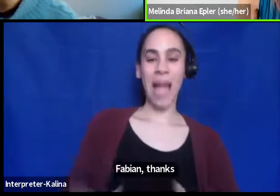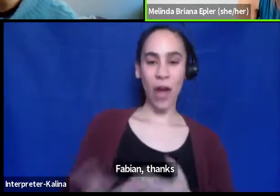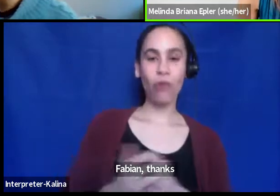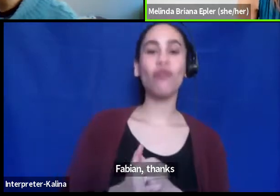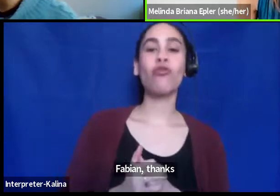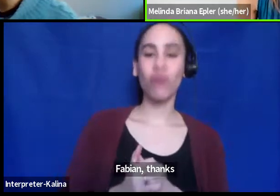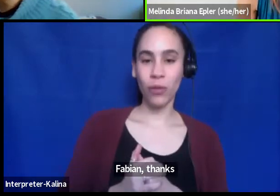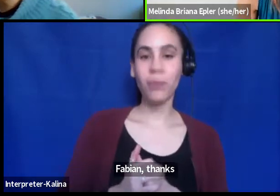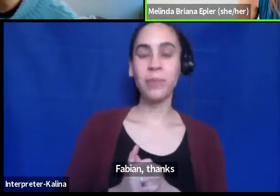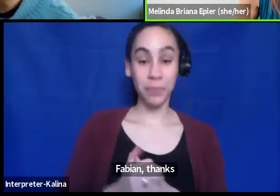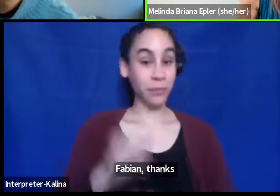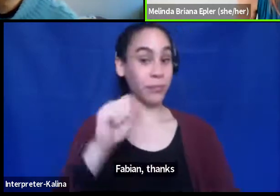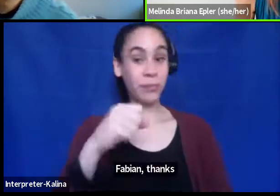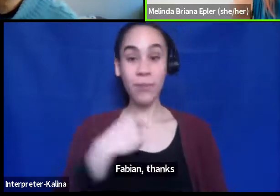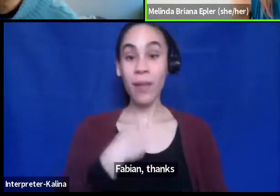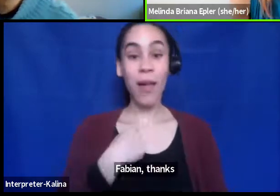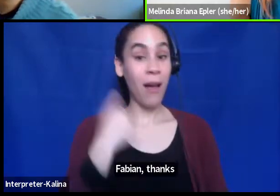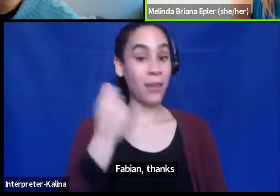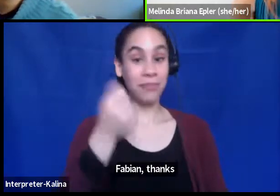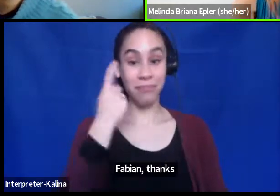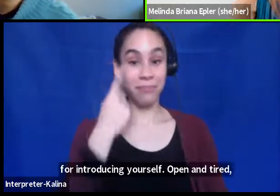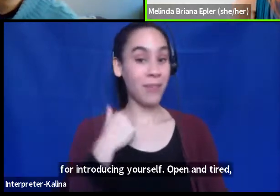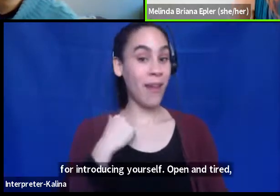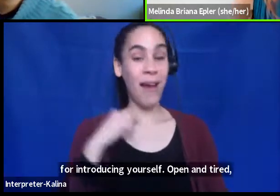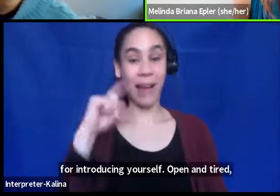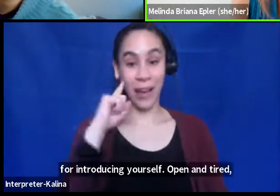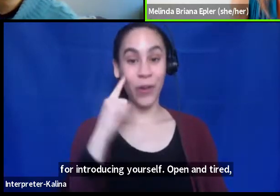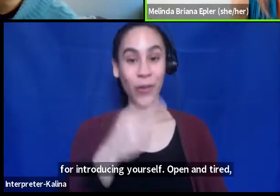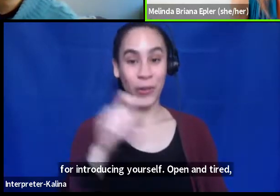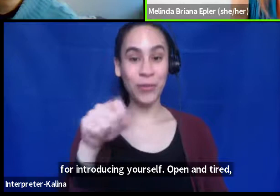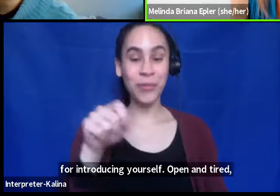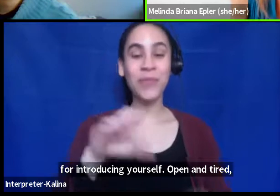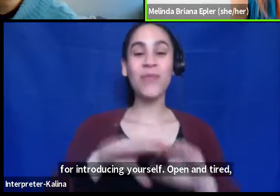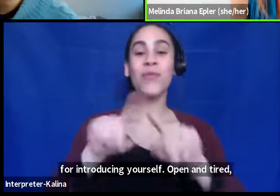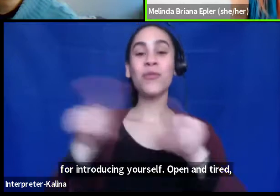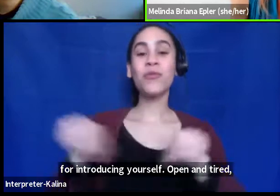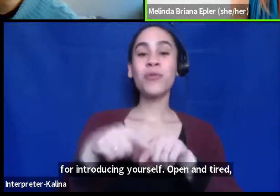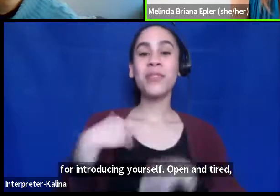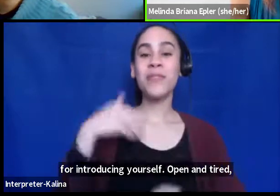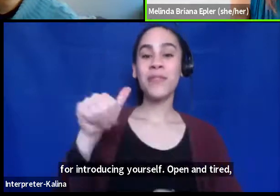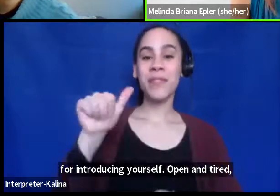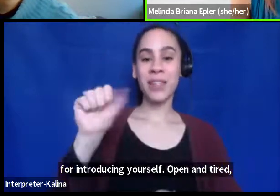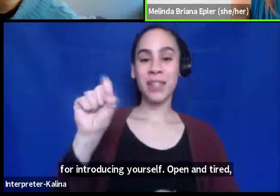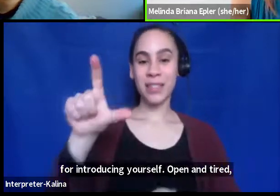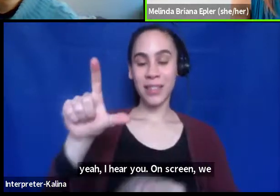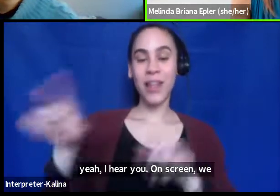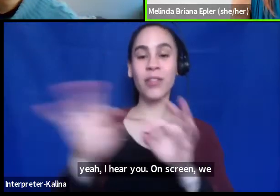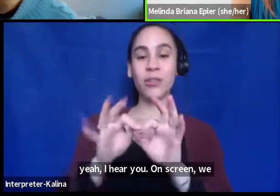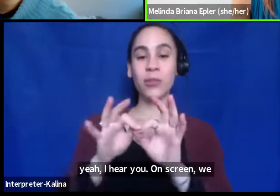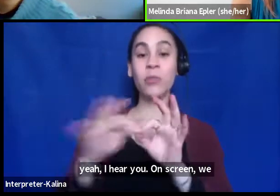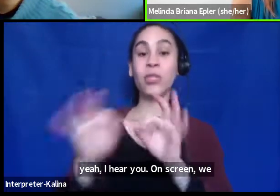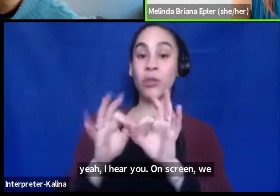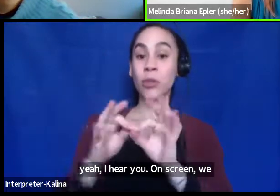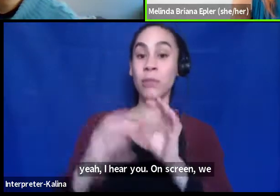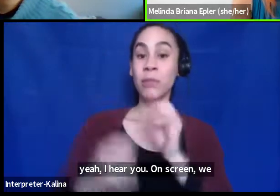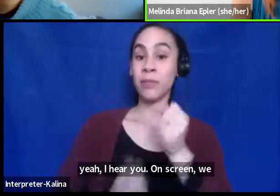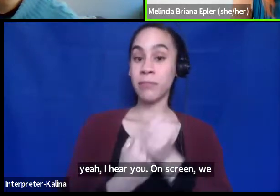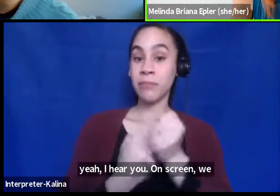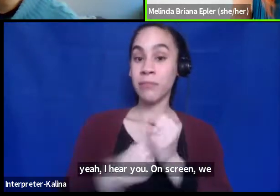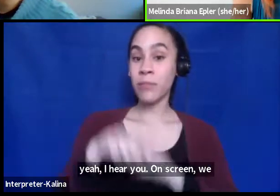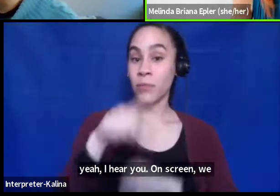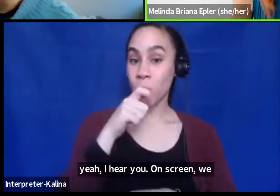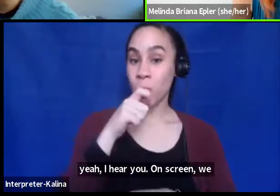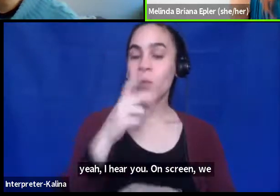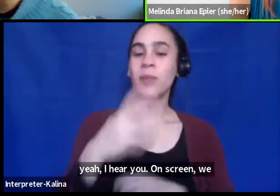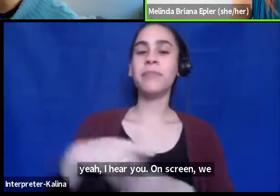I hear you. So on screen, we have an ASL interpreter, Kalina. Our interpreters are sponsored by Interpreter Now. It's a